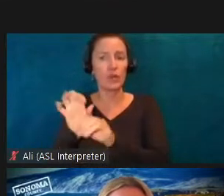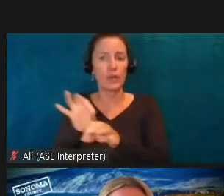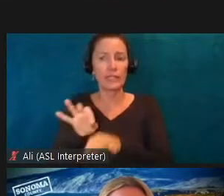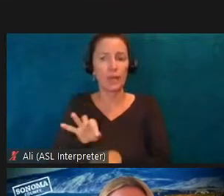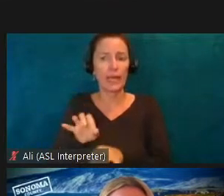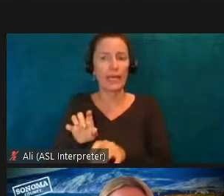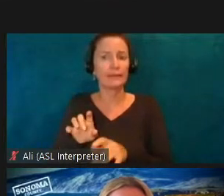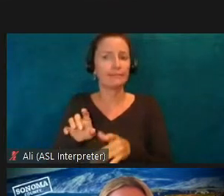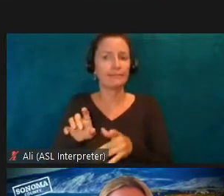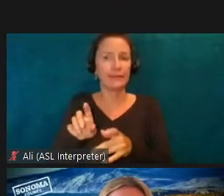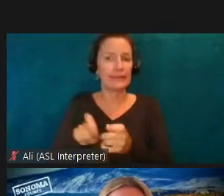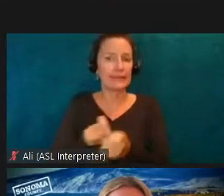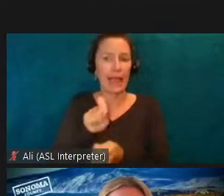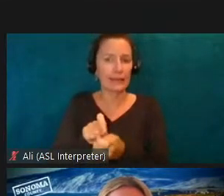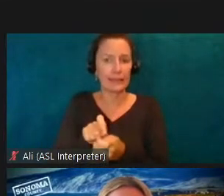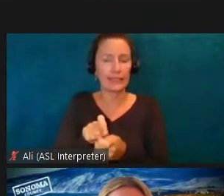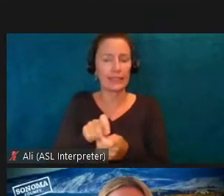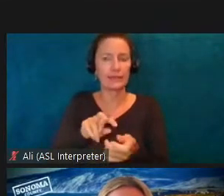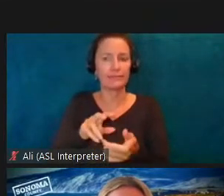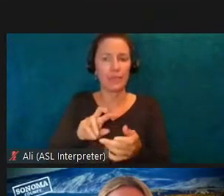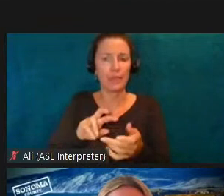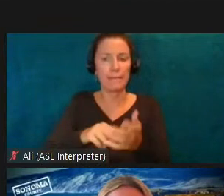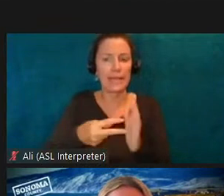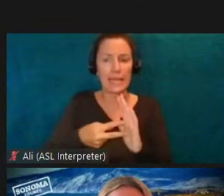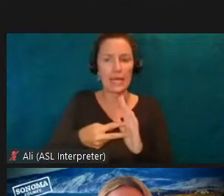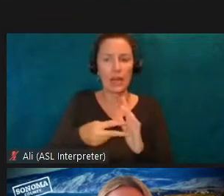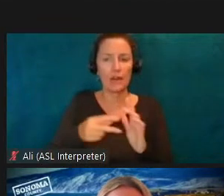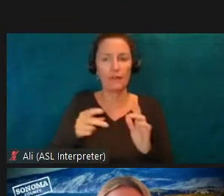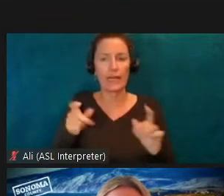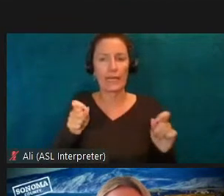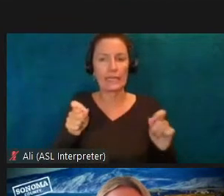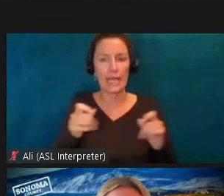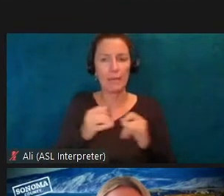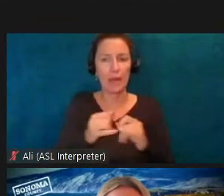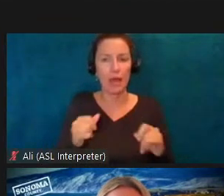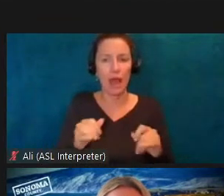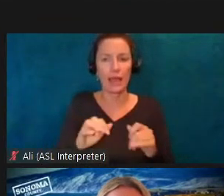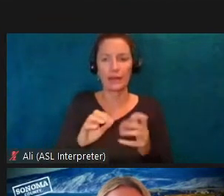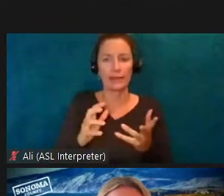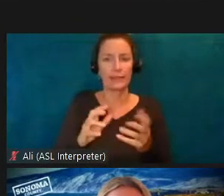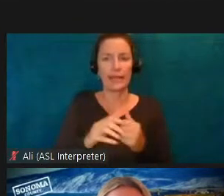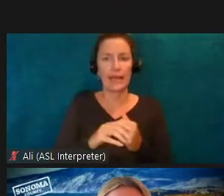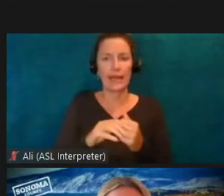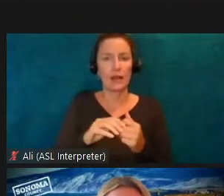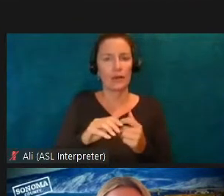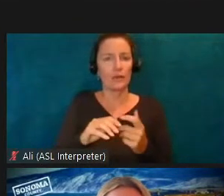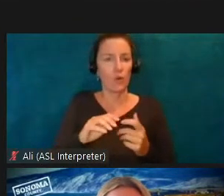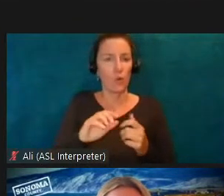what the meaning of containment lines are and how we should view that in terms of when this thing will be surrounded.